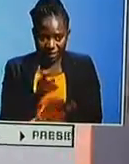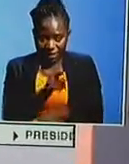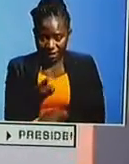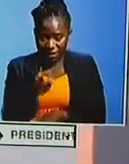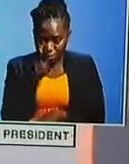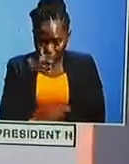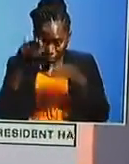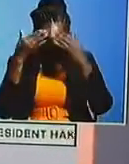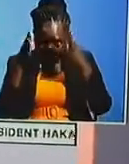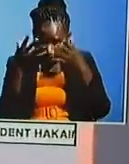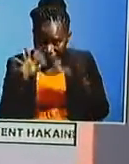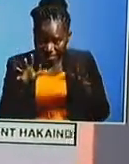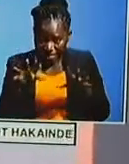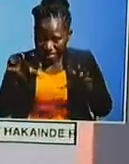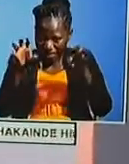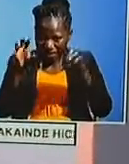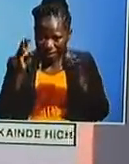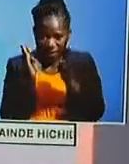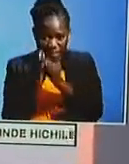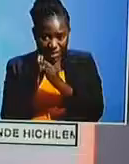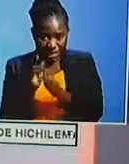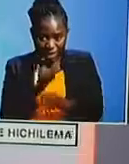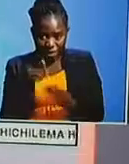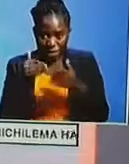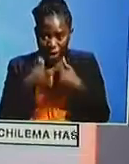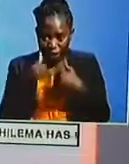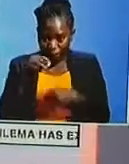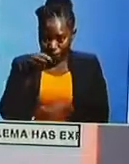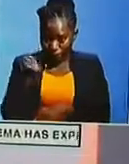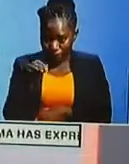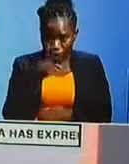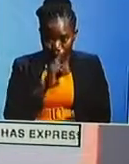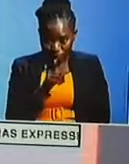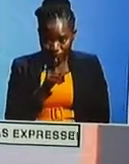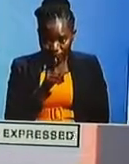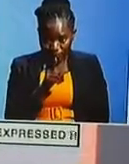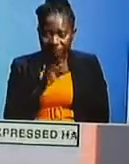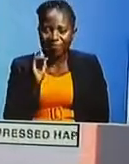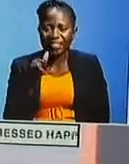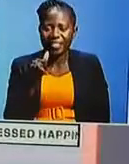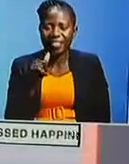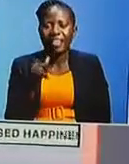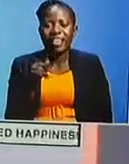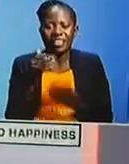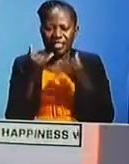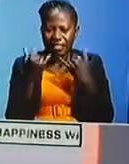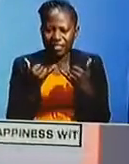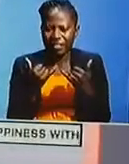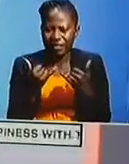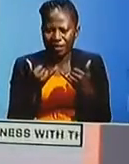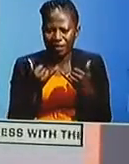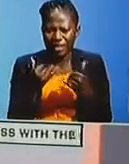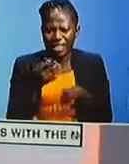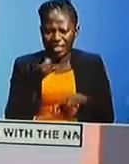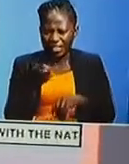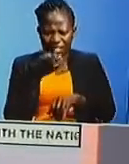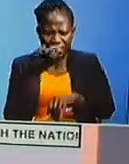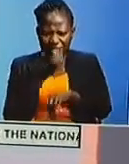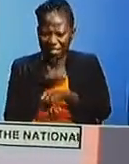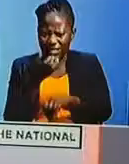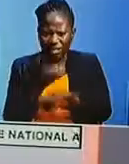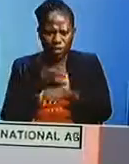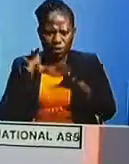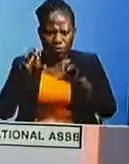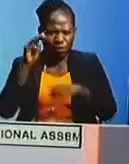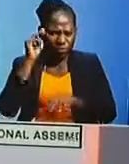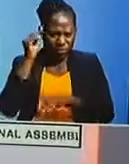that cabinet meetings take place on Mondays, right? Okay? Now, I don't think it is difficult for a cabinet minister